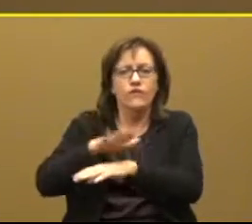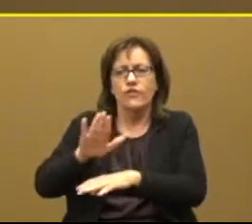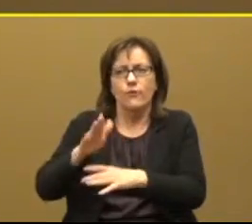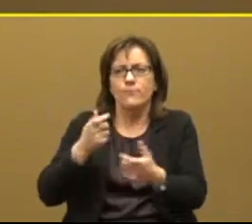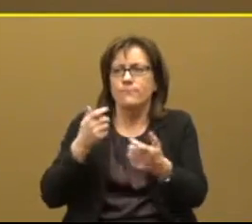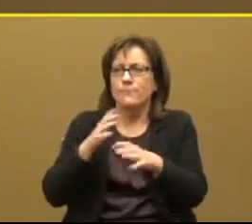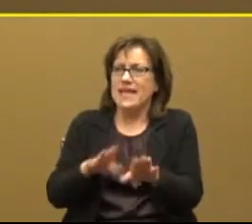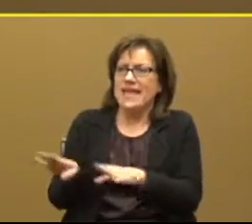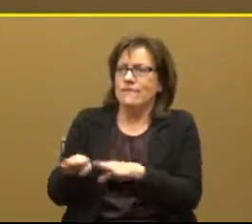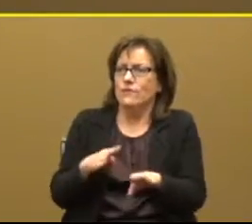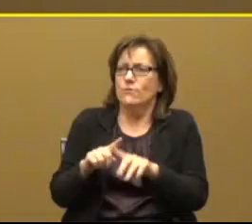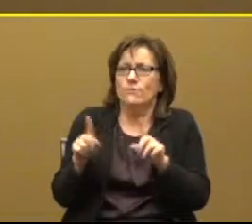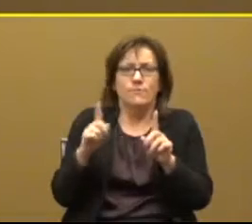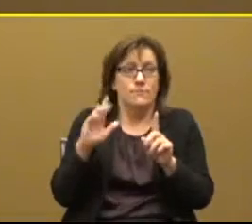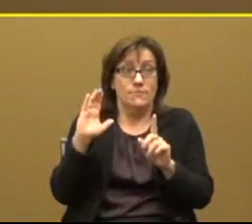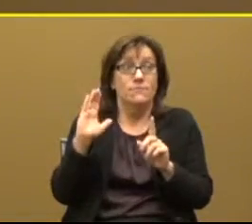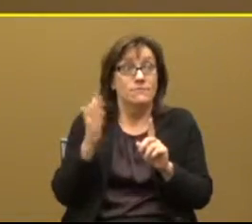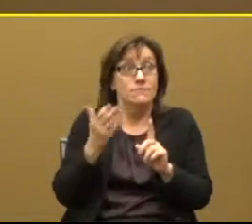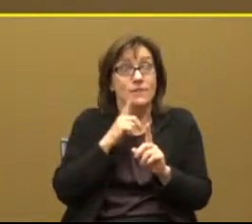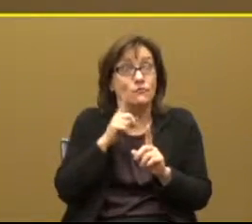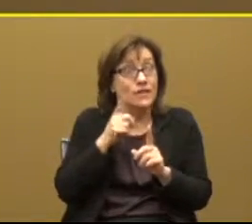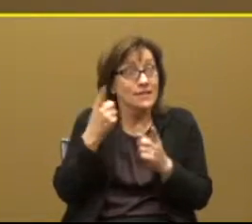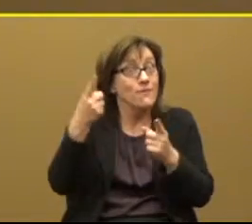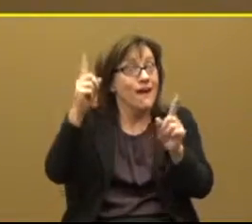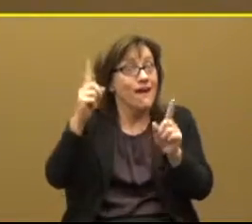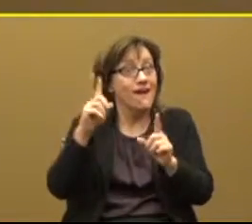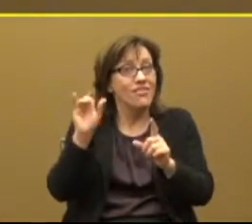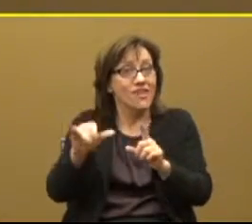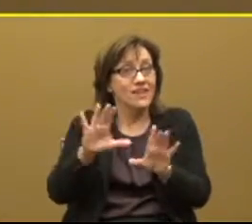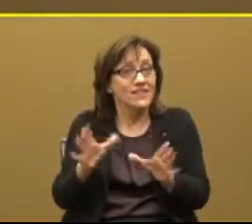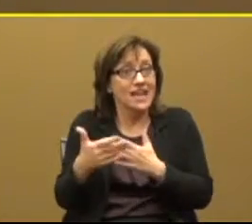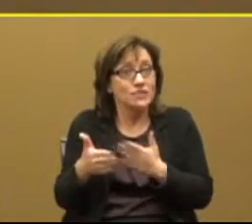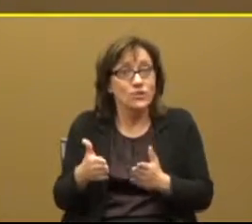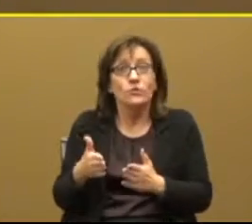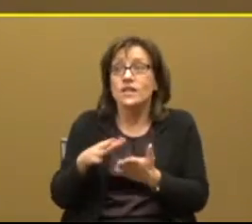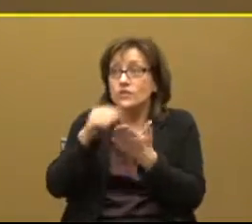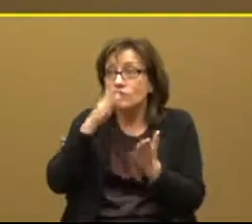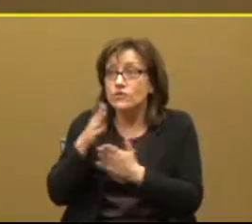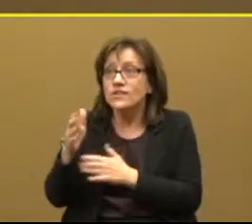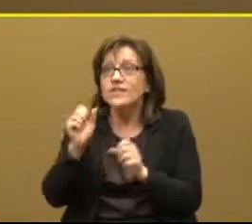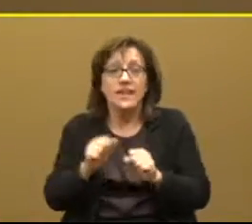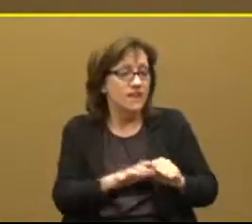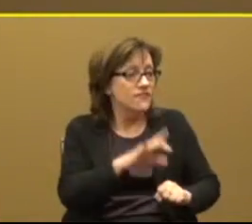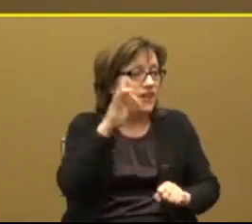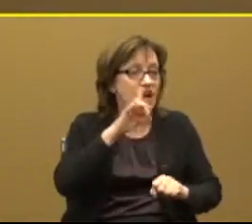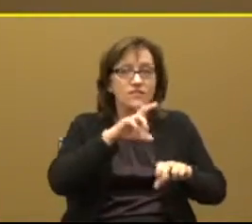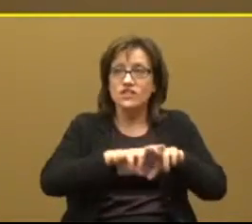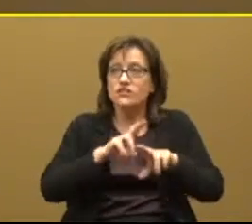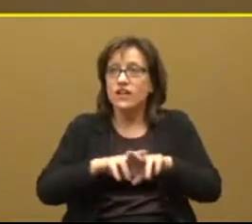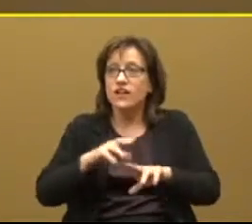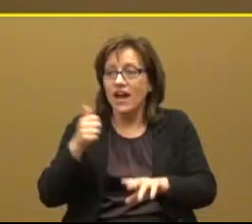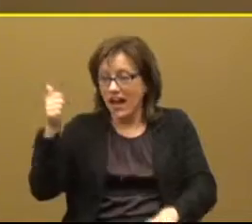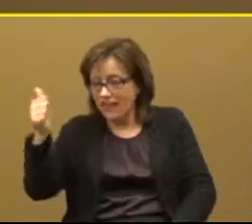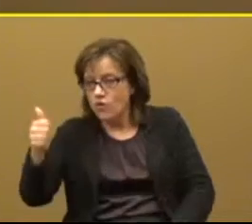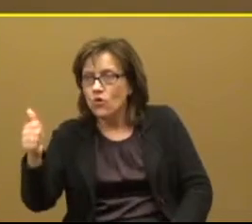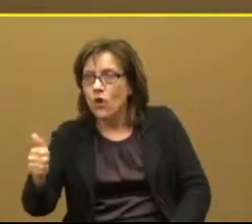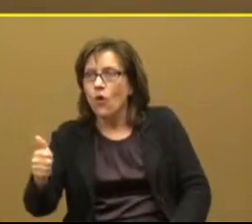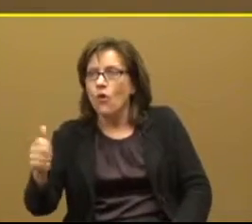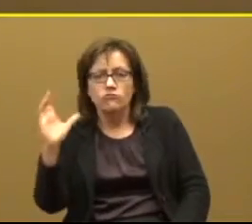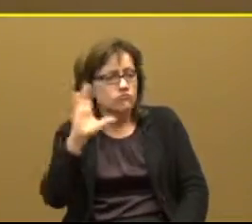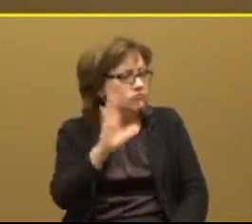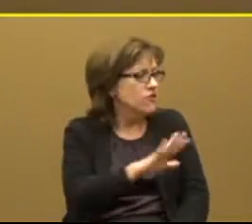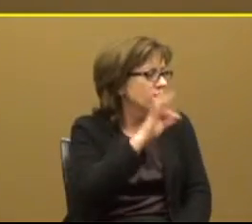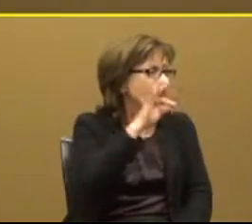like that really happened in that classroom, that the students were able to find the chairs on their own. And now that teacher